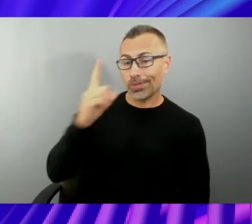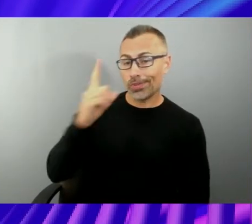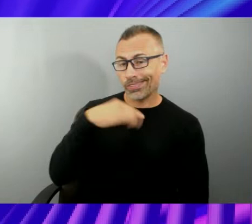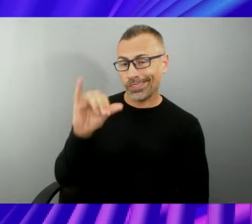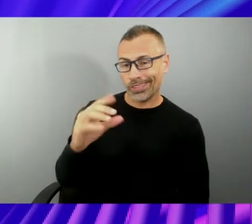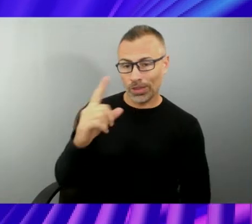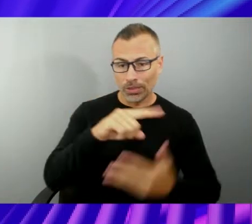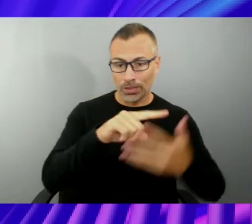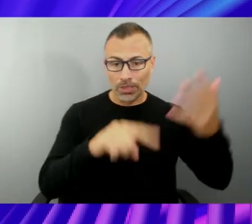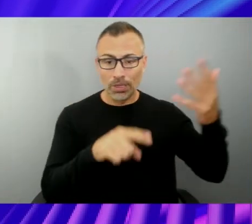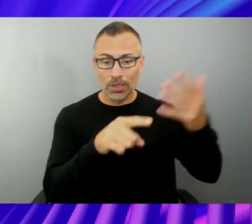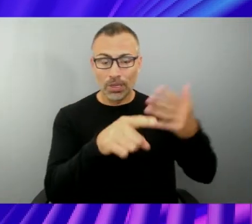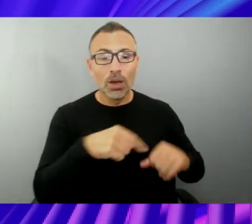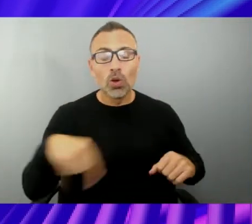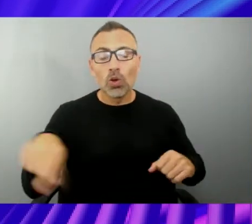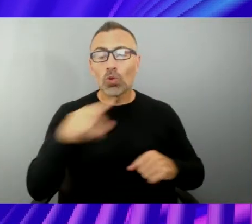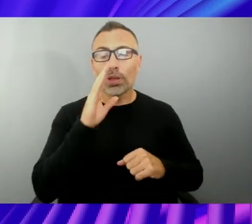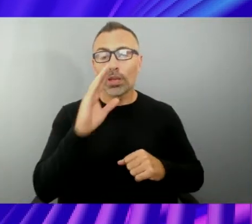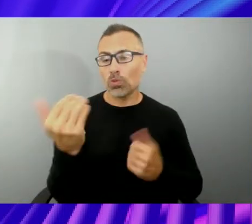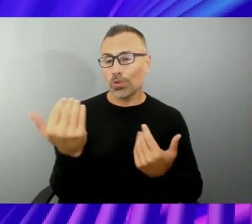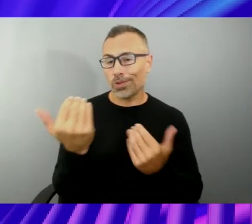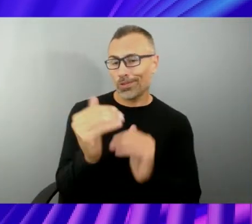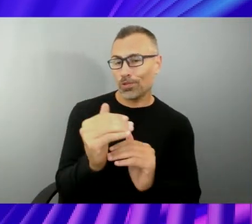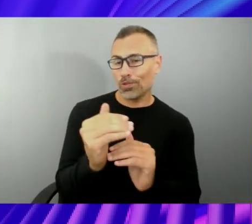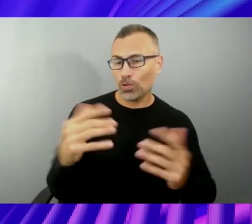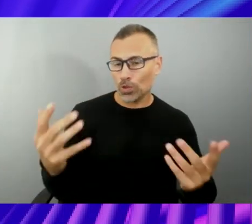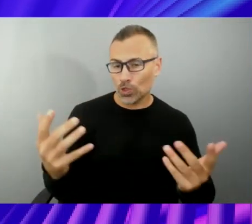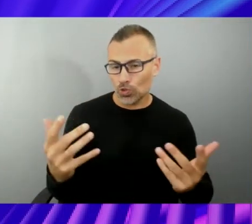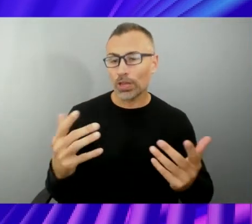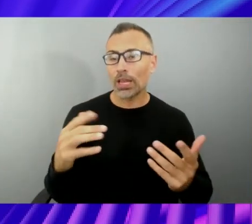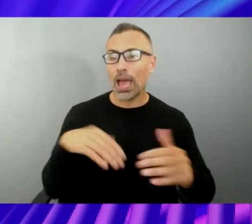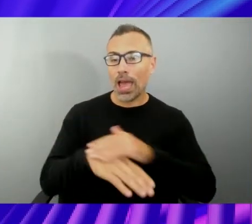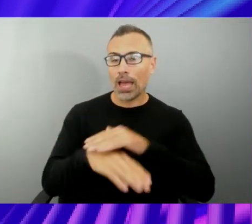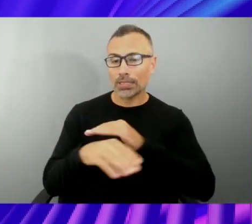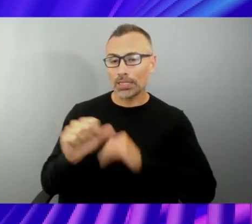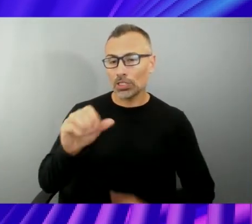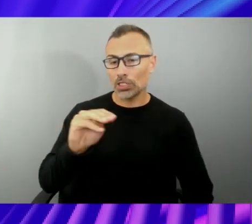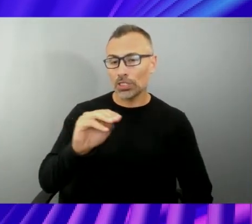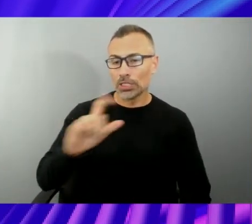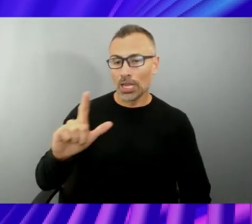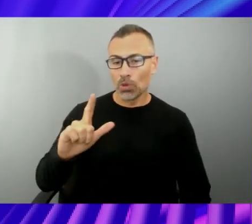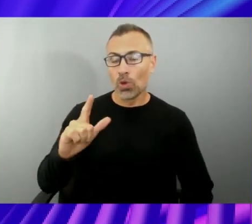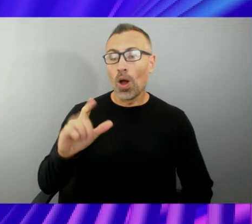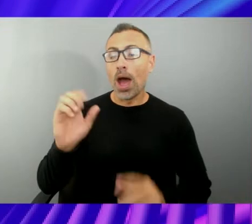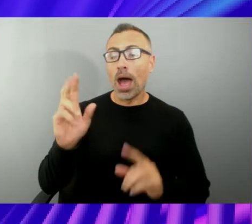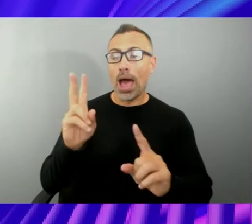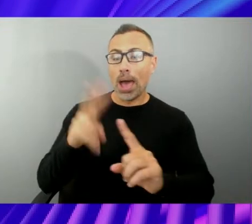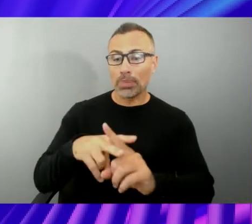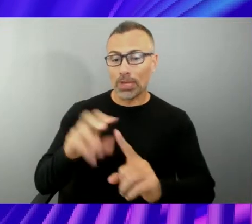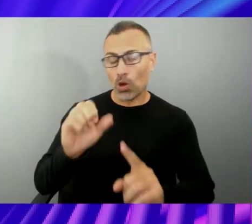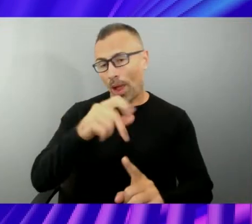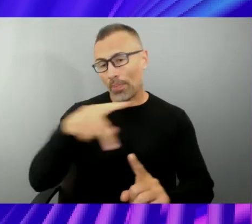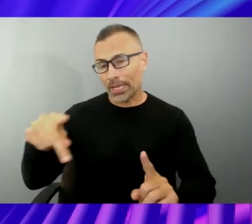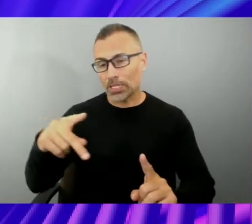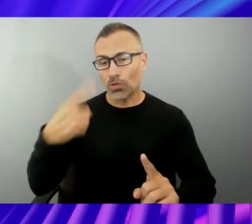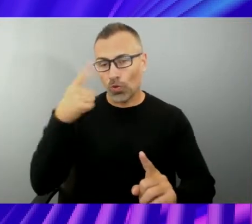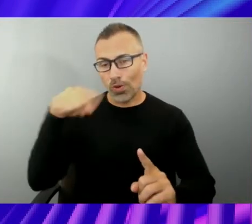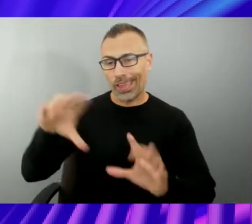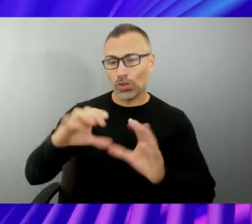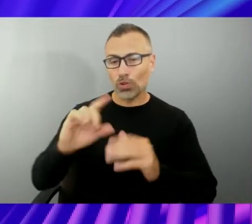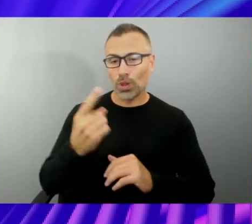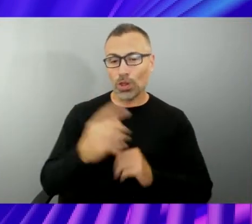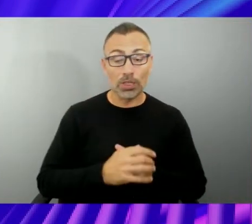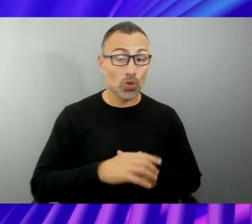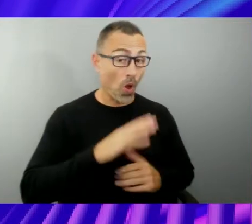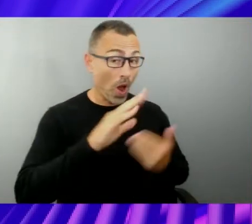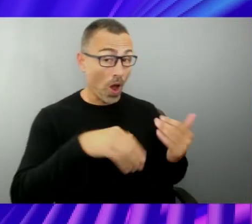are restricting access to the SAML application, only that group alone. Okay. Right? So because all those users in the group will get that same